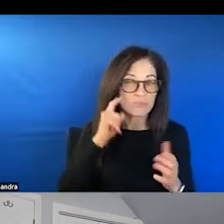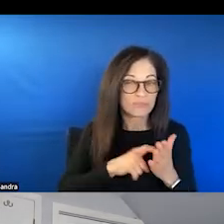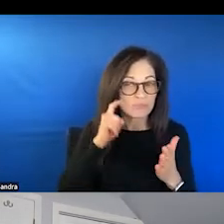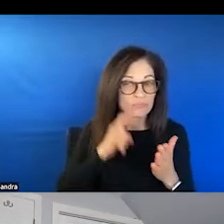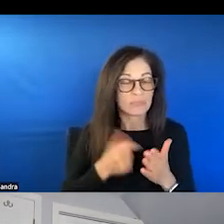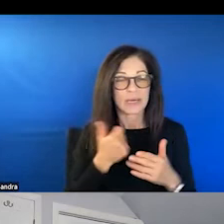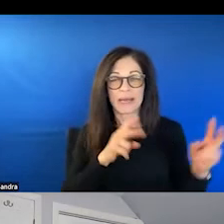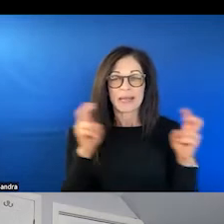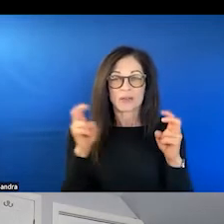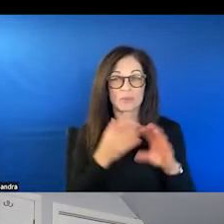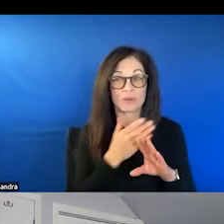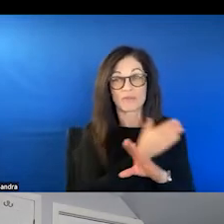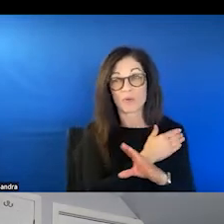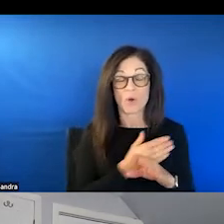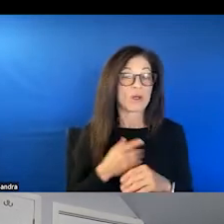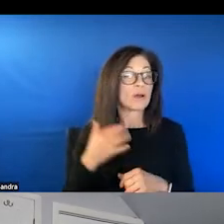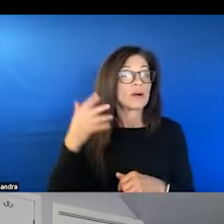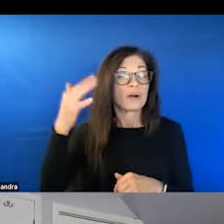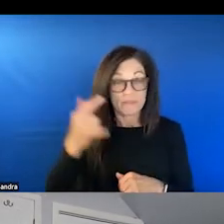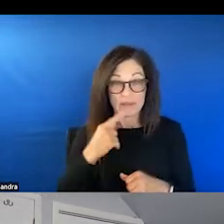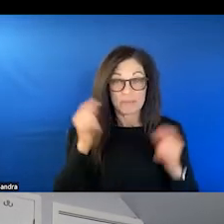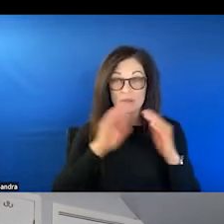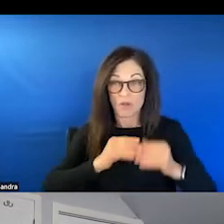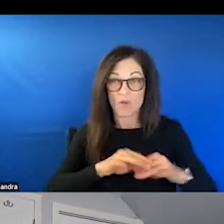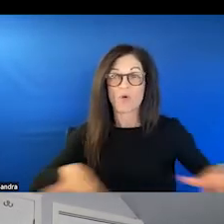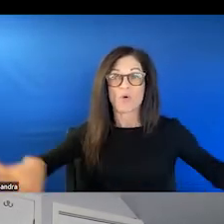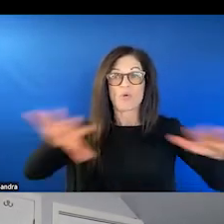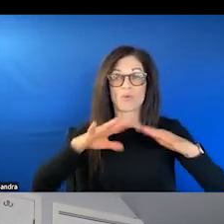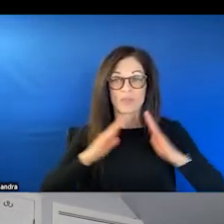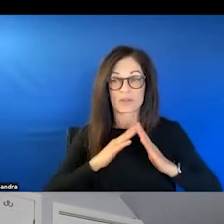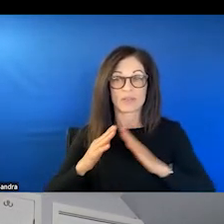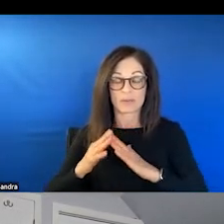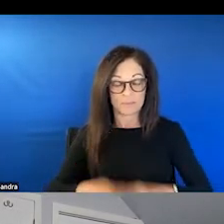hopefully one day scaling up citywide. Next slide, please.